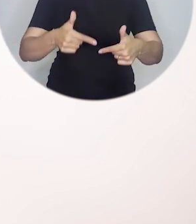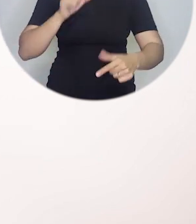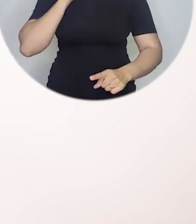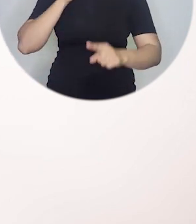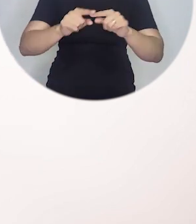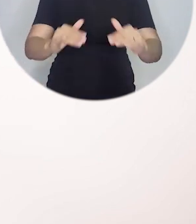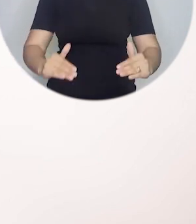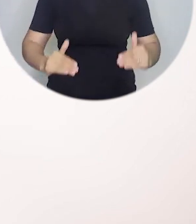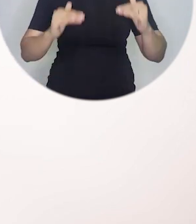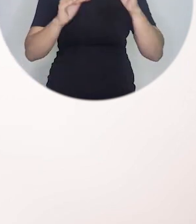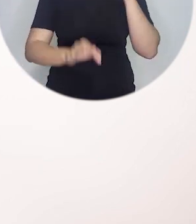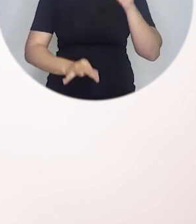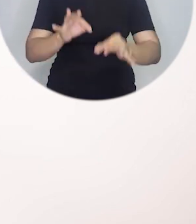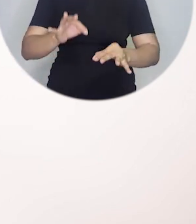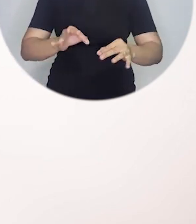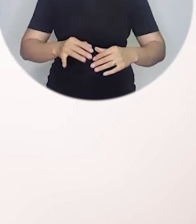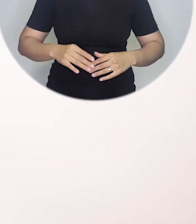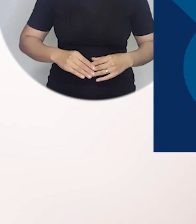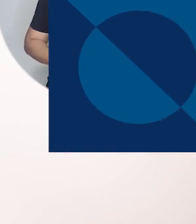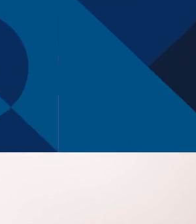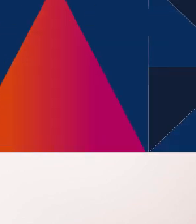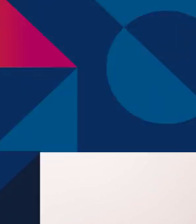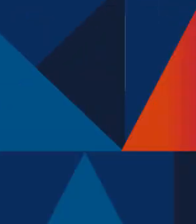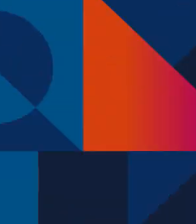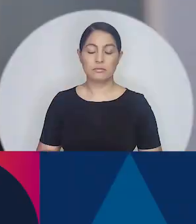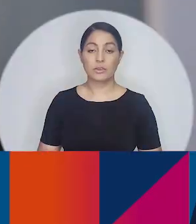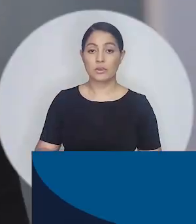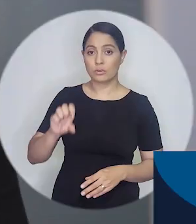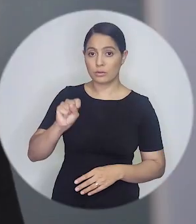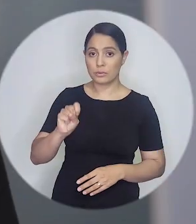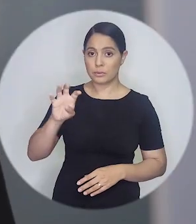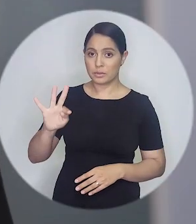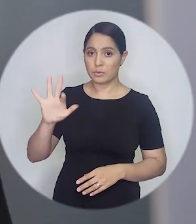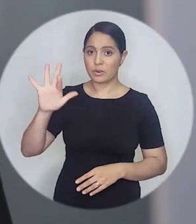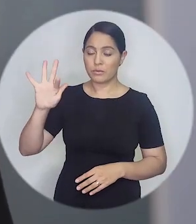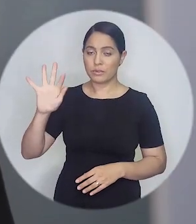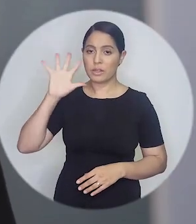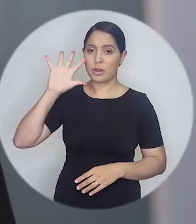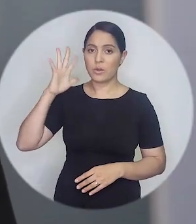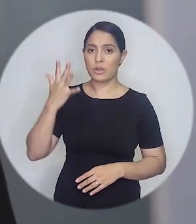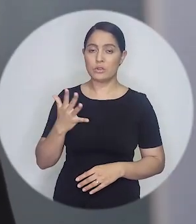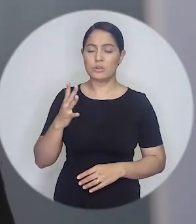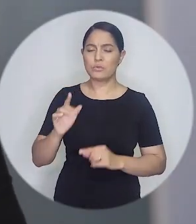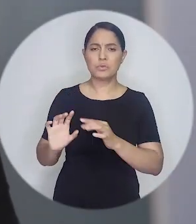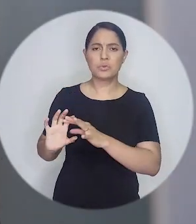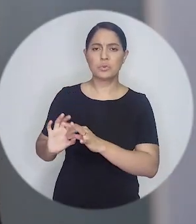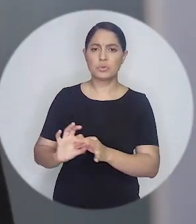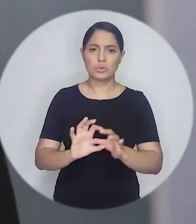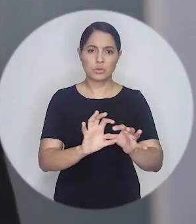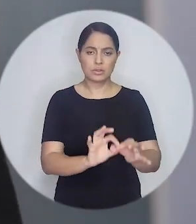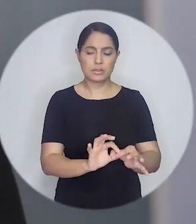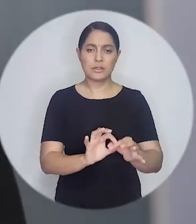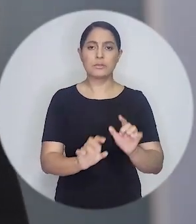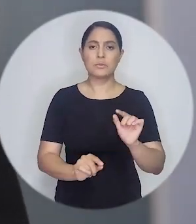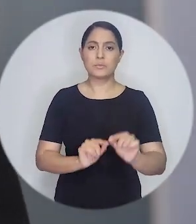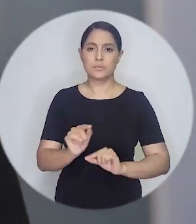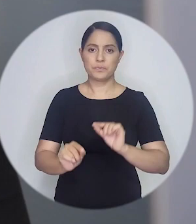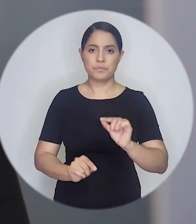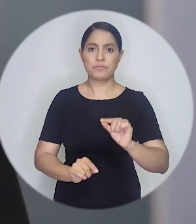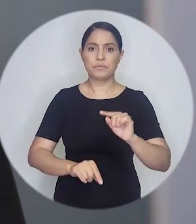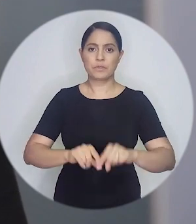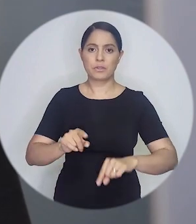social equality and sovereignty of justice. O Supremo Tribunal Federal decidiu que as indenizações por danos